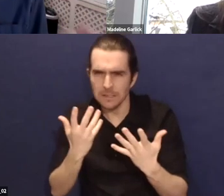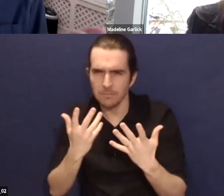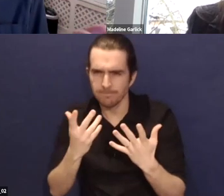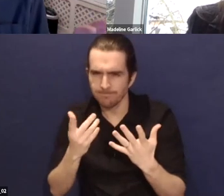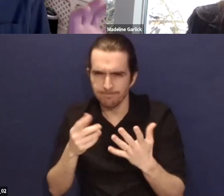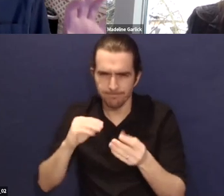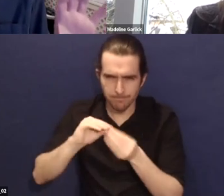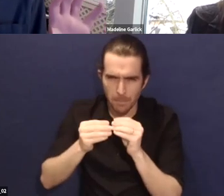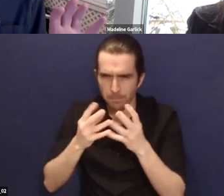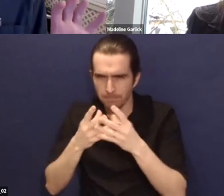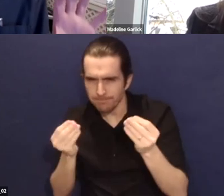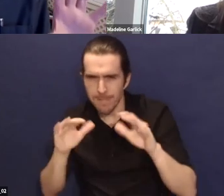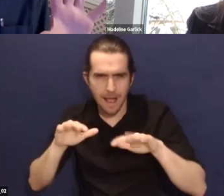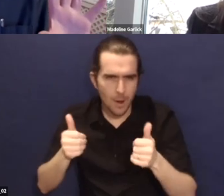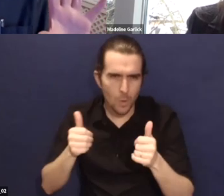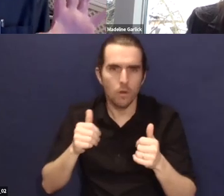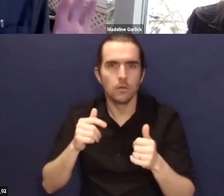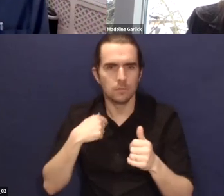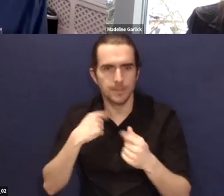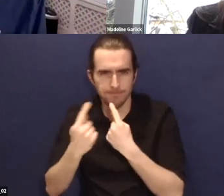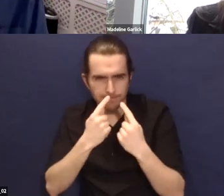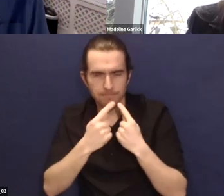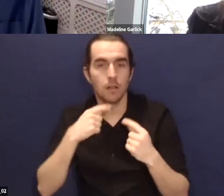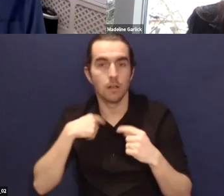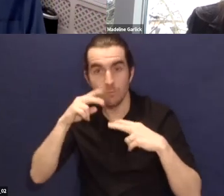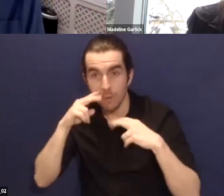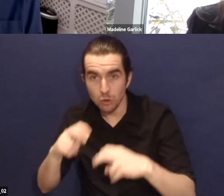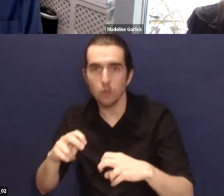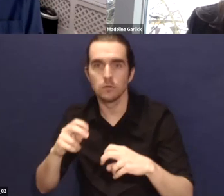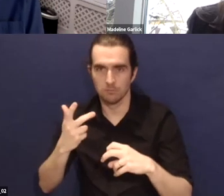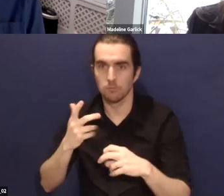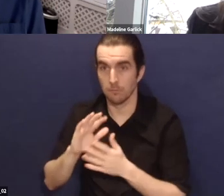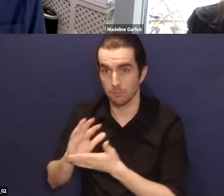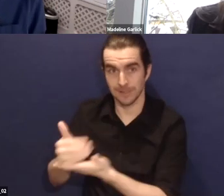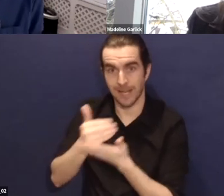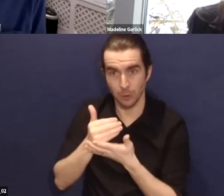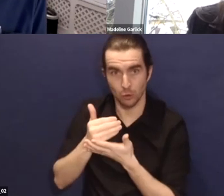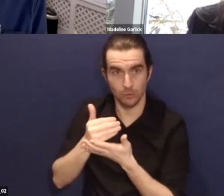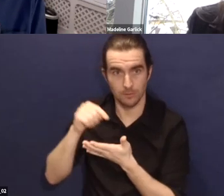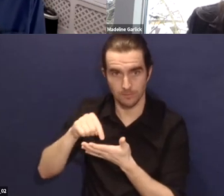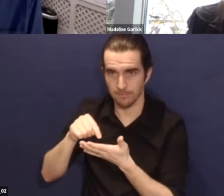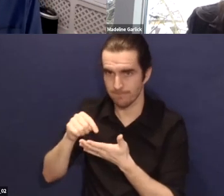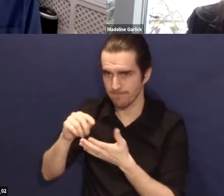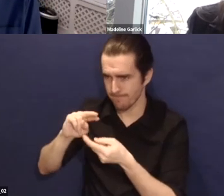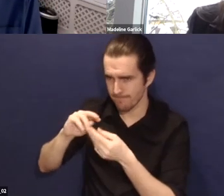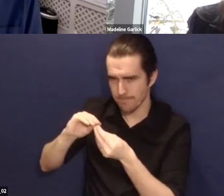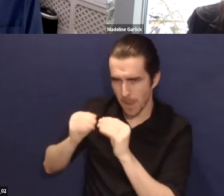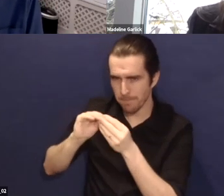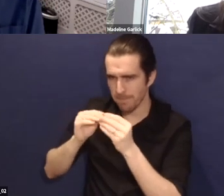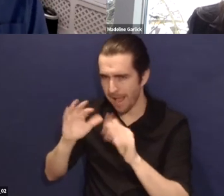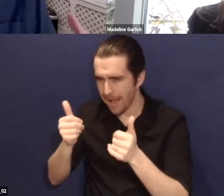and solutions are separate parts of the refugee experience, it's not a dichotomy.